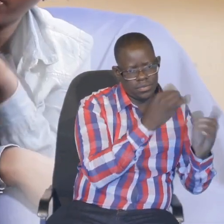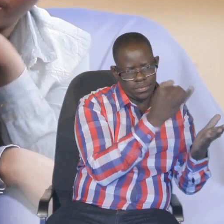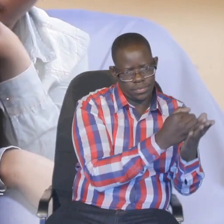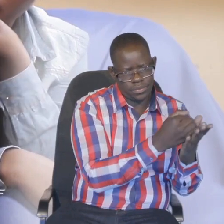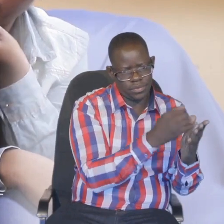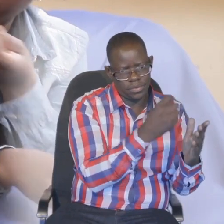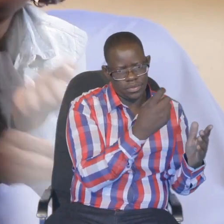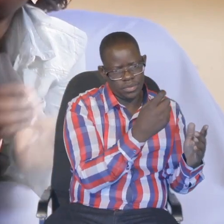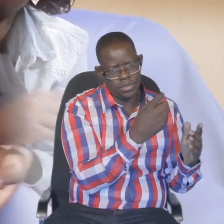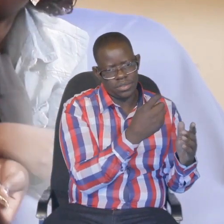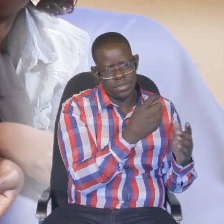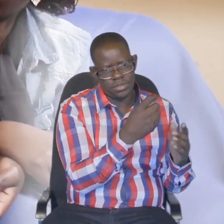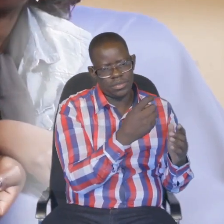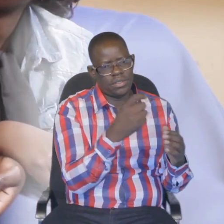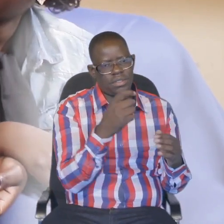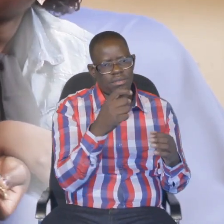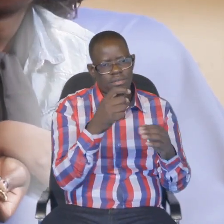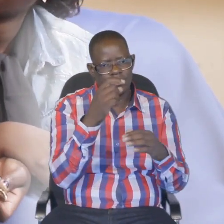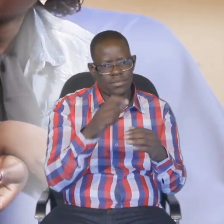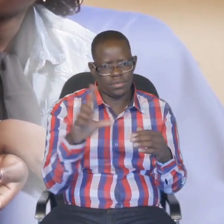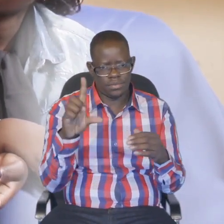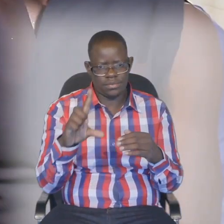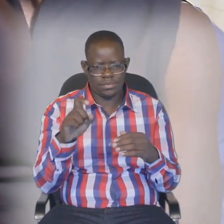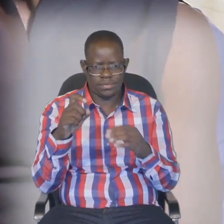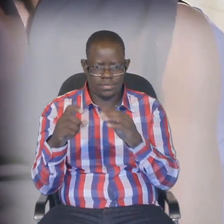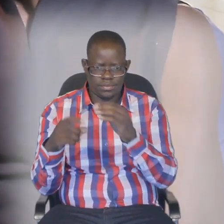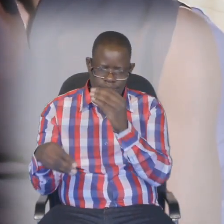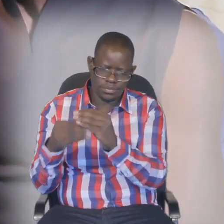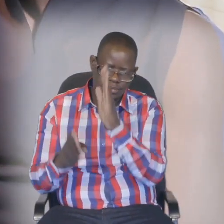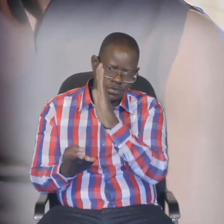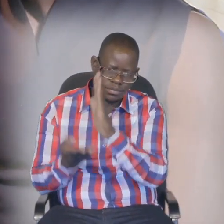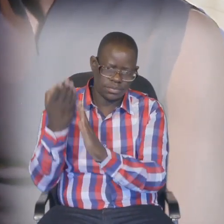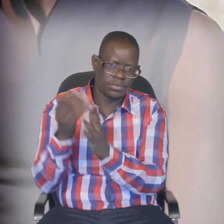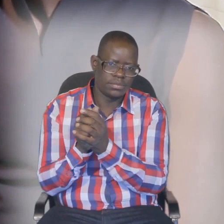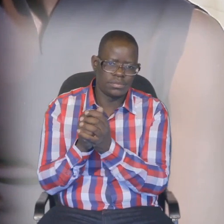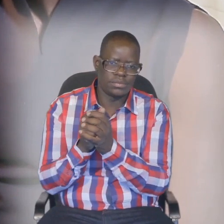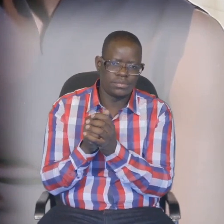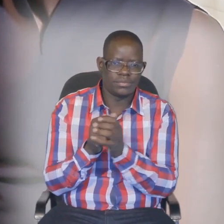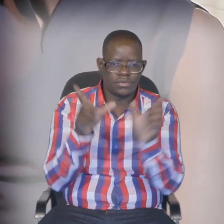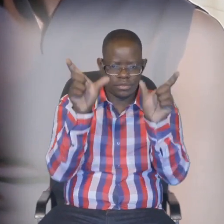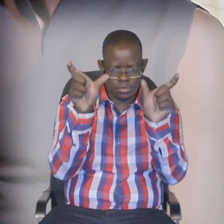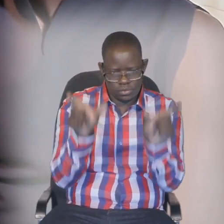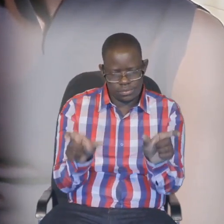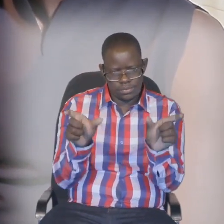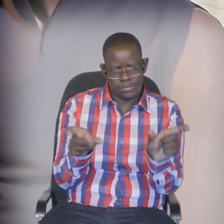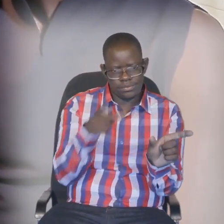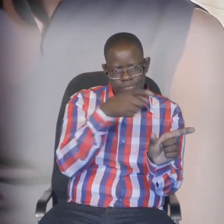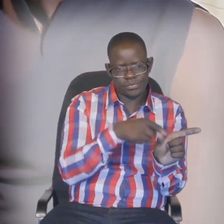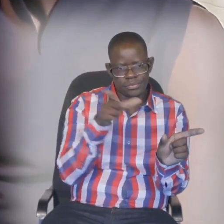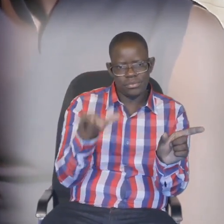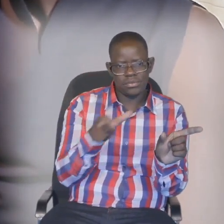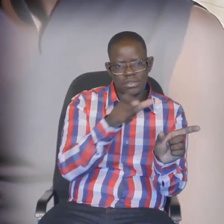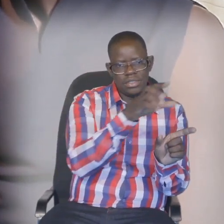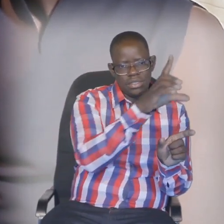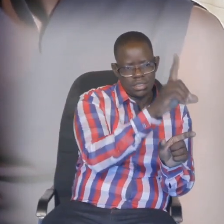equity account with capital increases on the credit side. Now I remember that the accounting equation had two effects for every transaction,